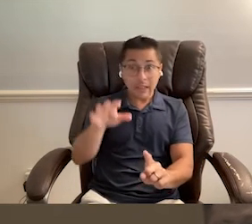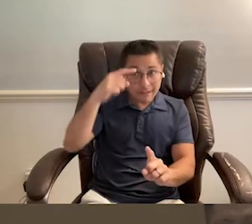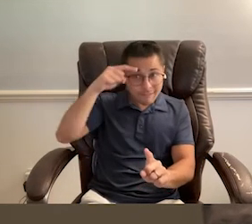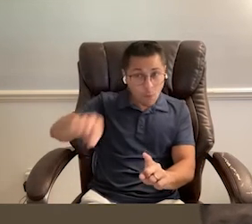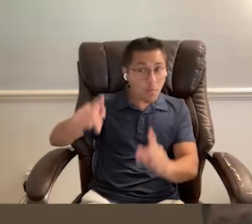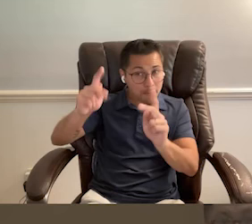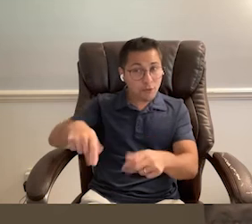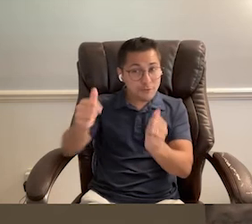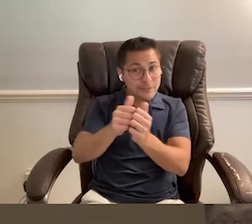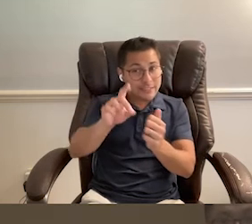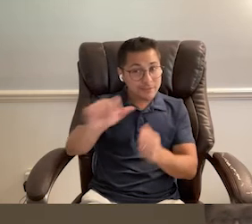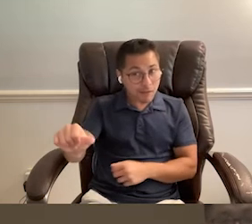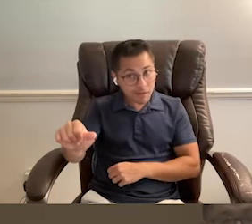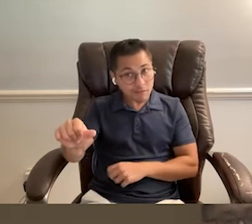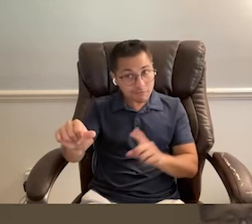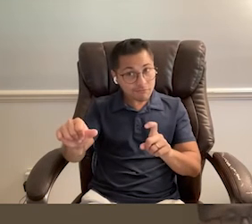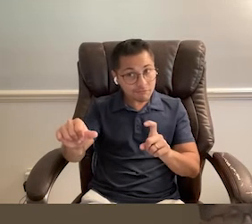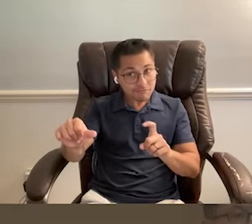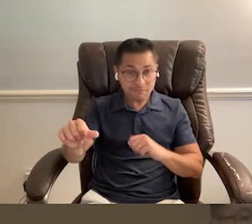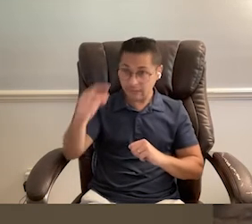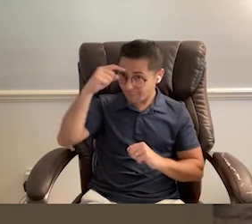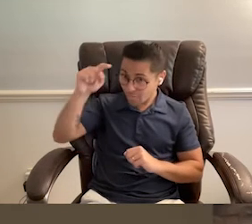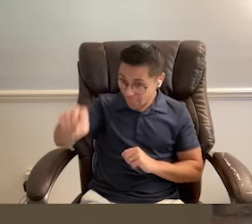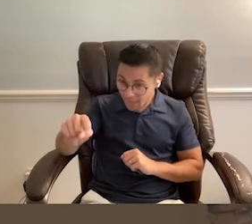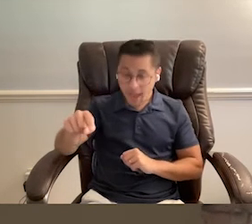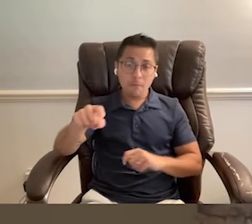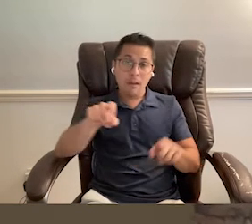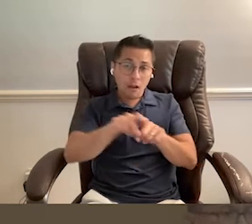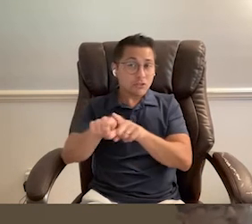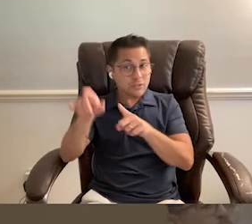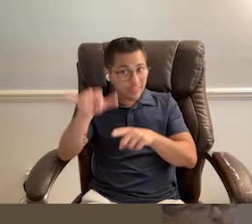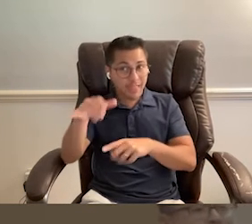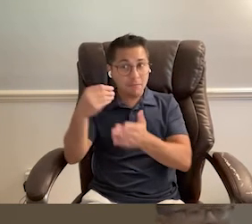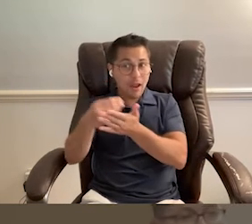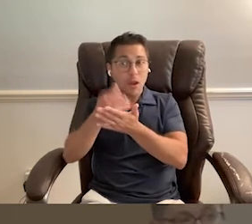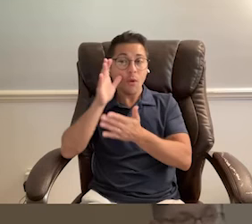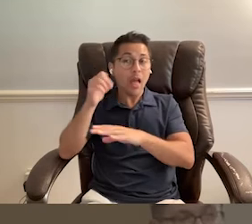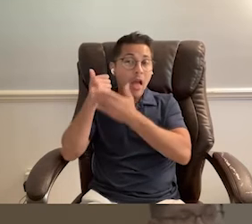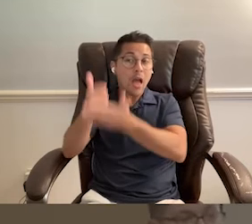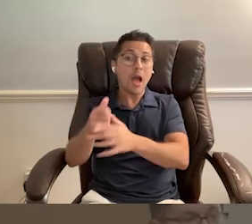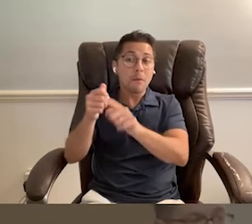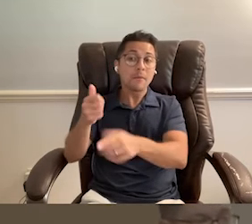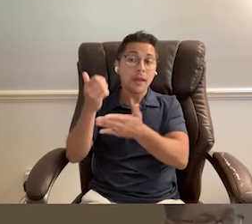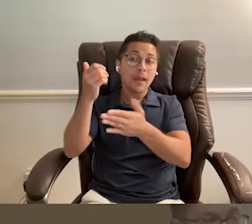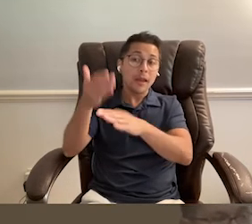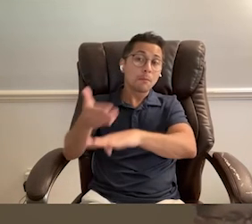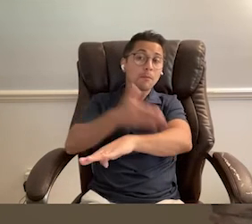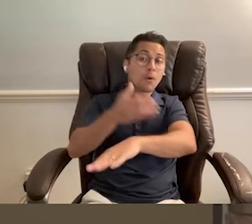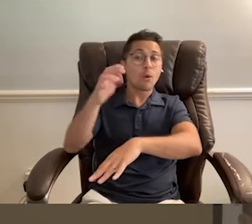the beneficiary of the account? Is it for them, and is it going to help improve or maintain their